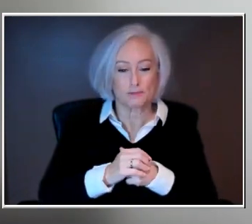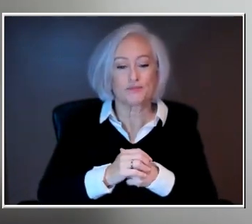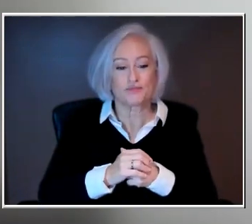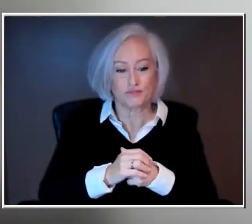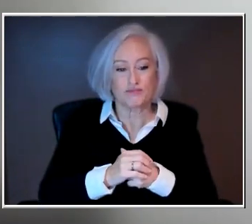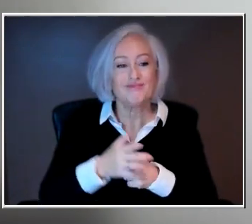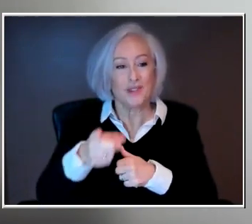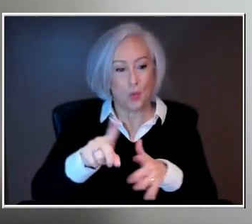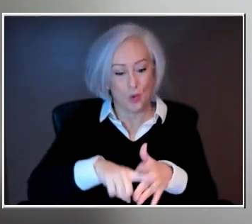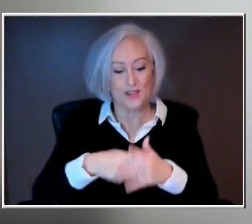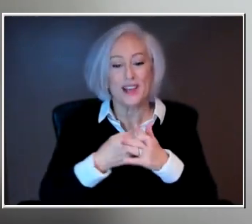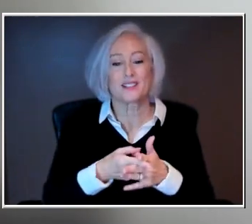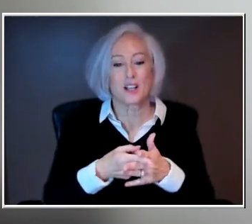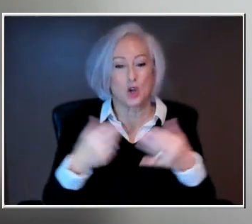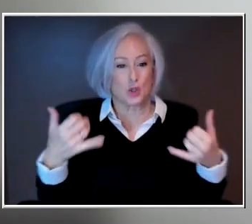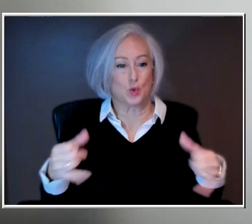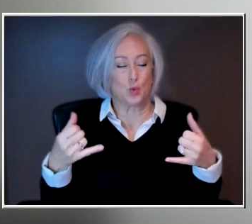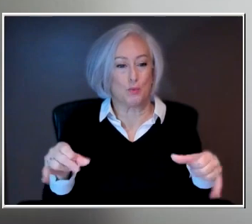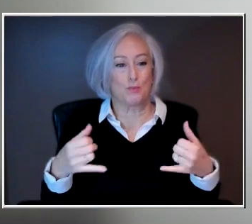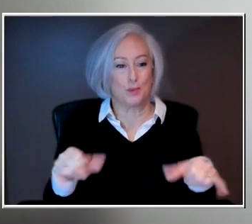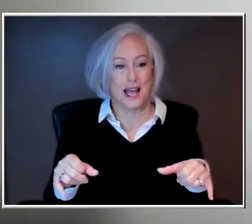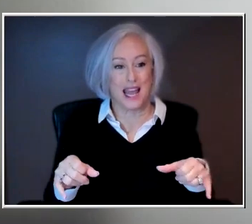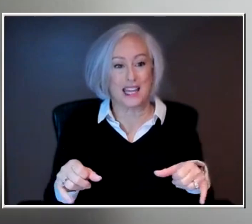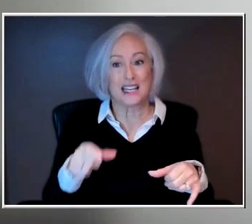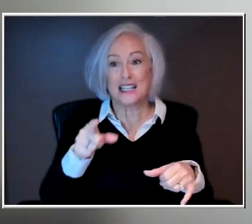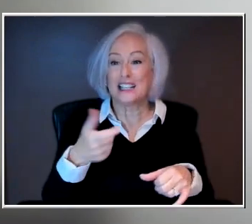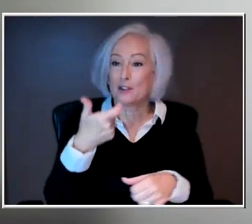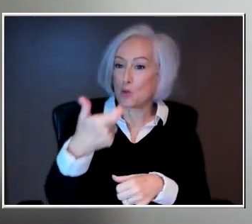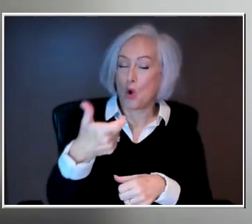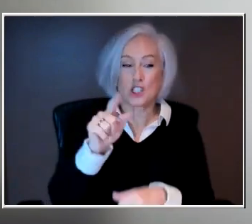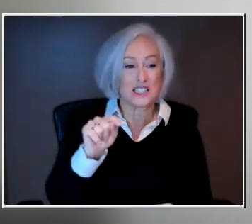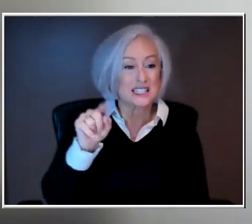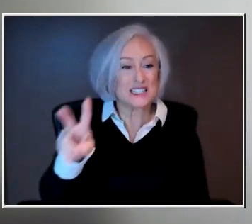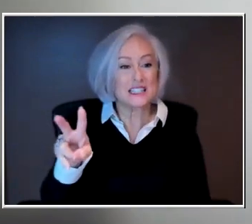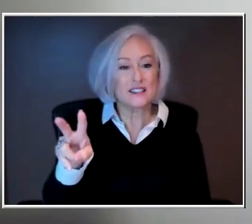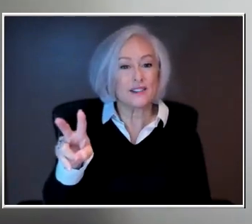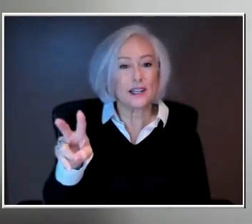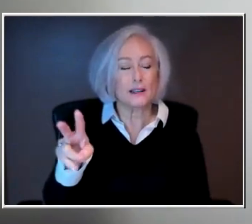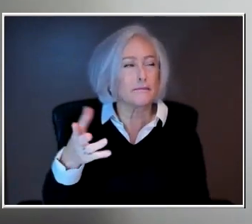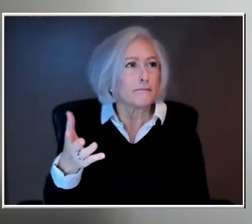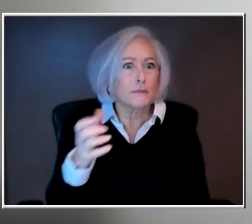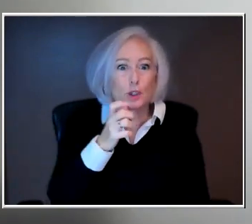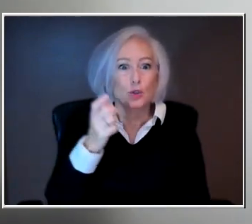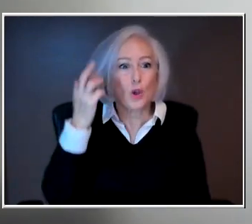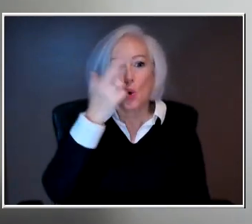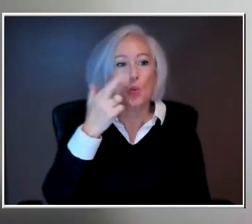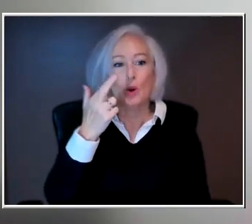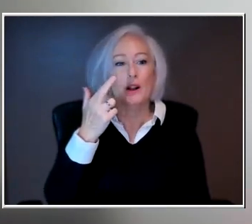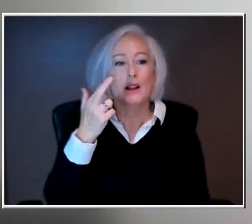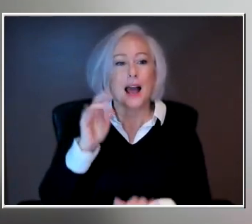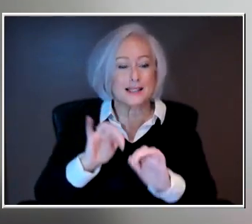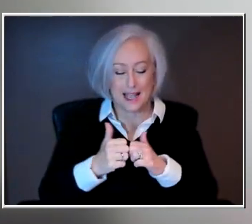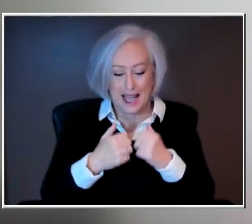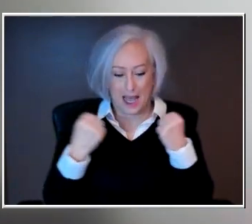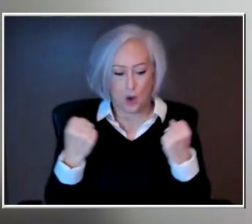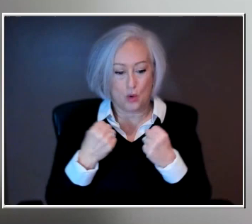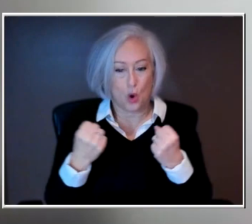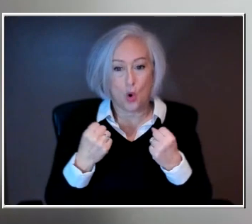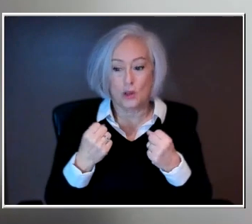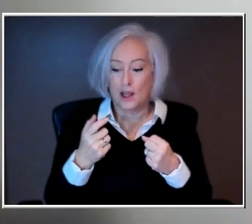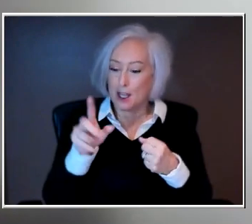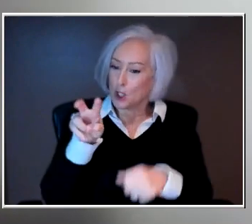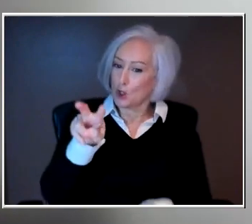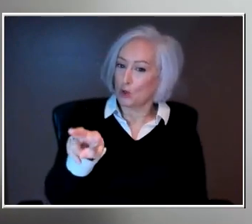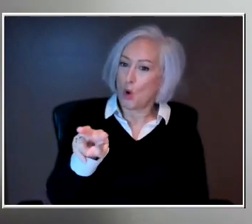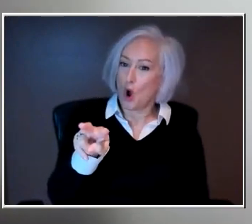start to perform. If you're watching them on TV, you don't even realize it's as cold as it is, because it doesn't look cold on TV